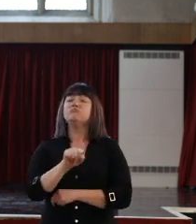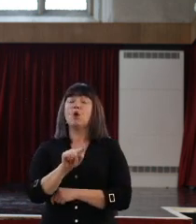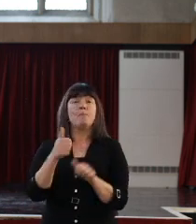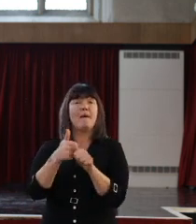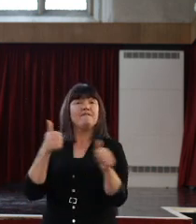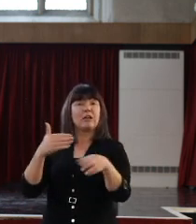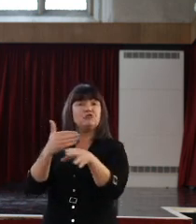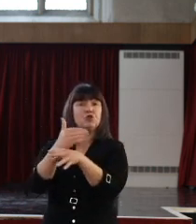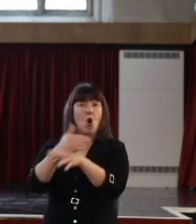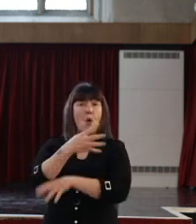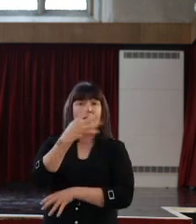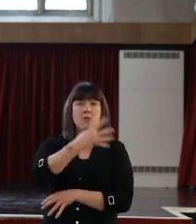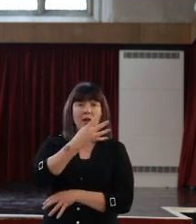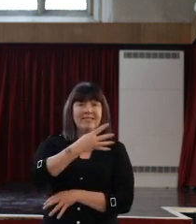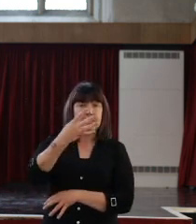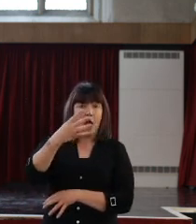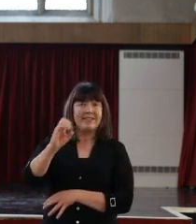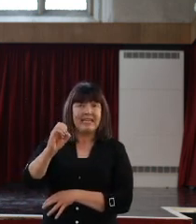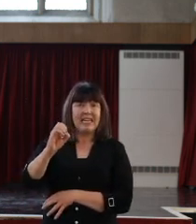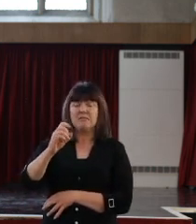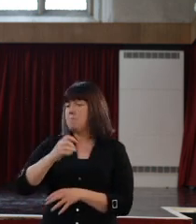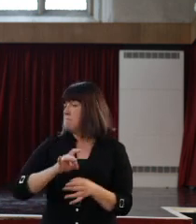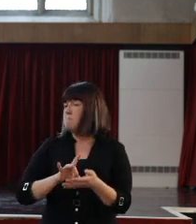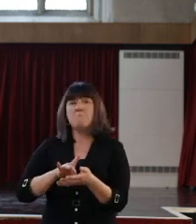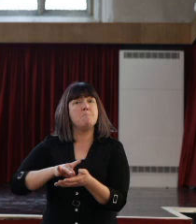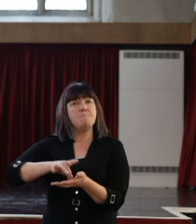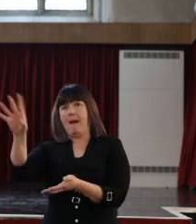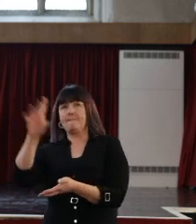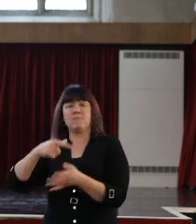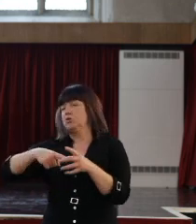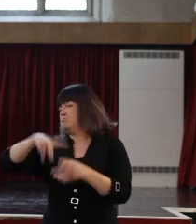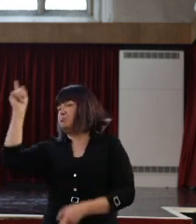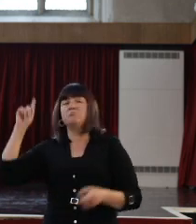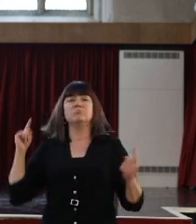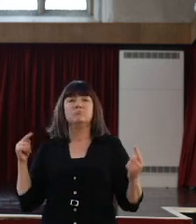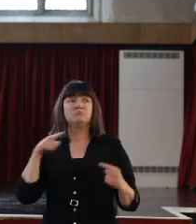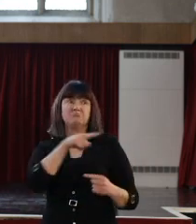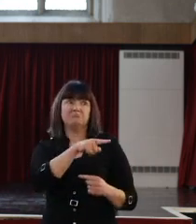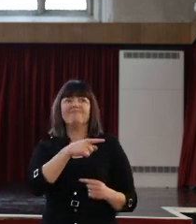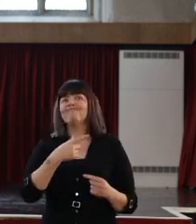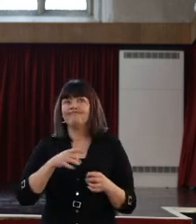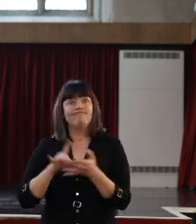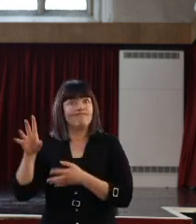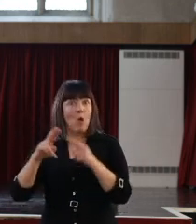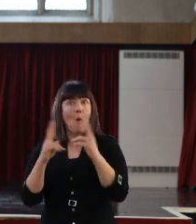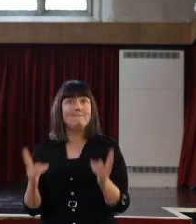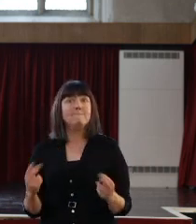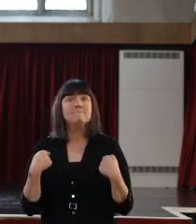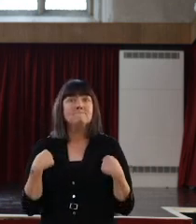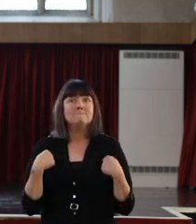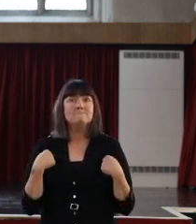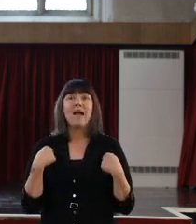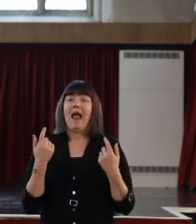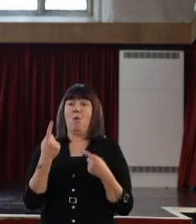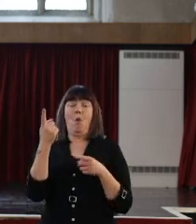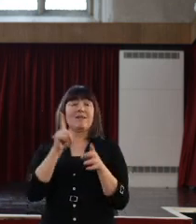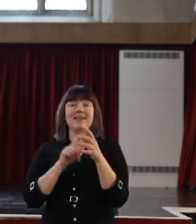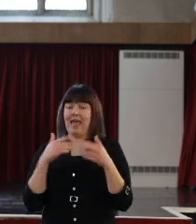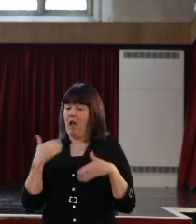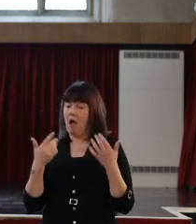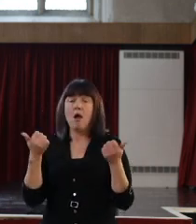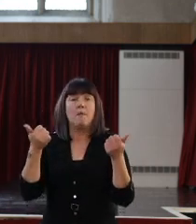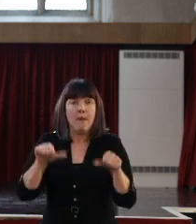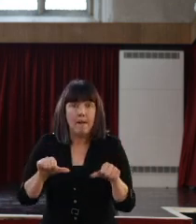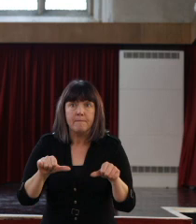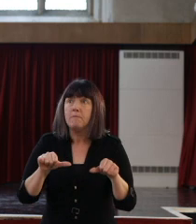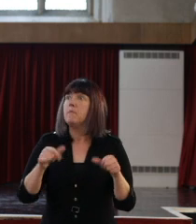My stepdad instantly kicked me out. Get out, you bloody scrounger. And a year or so later, I finally moved to Norwich. Hey!